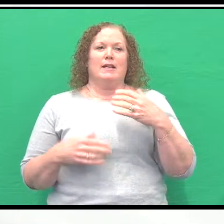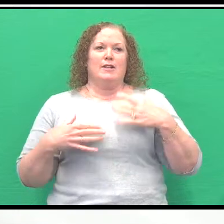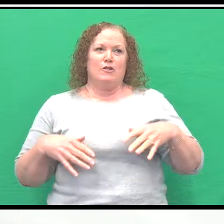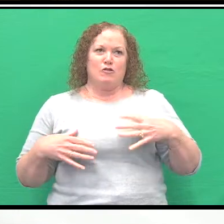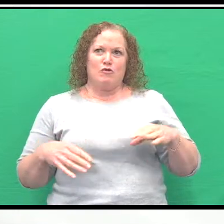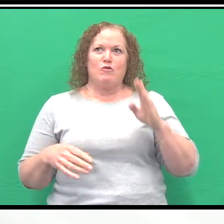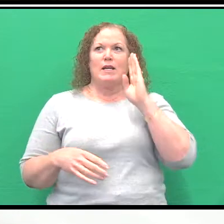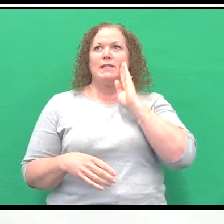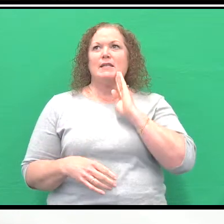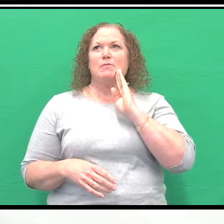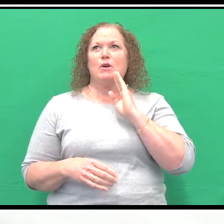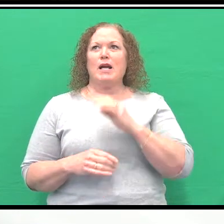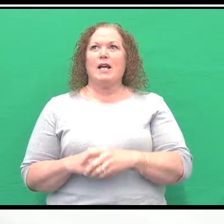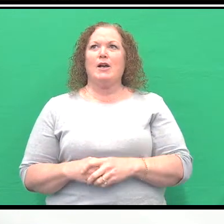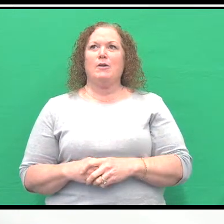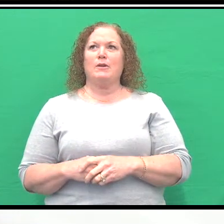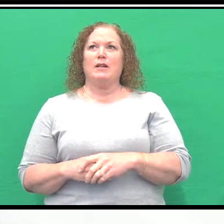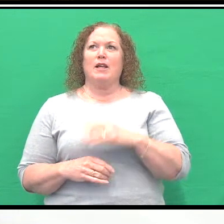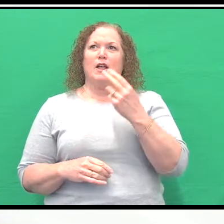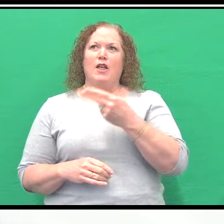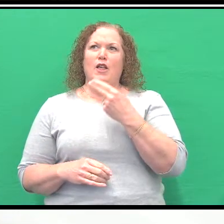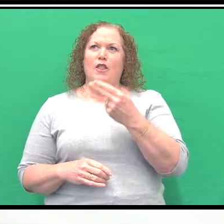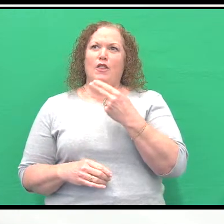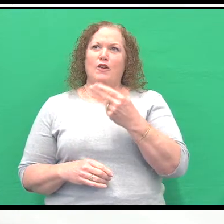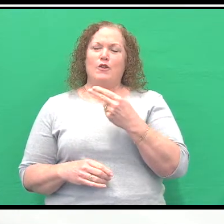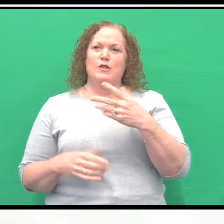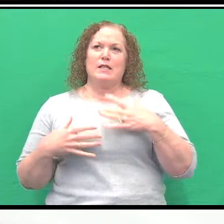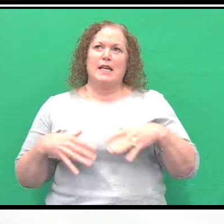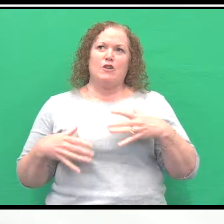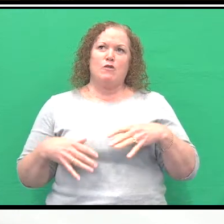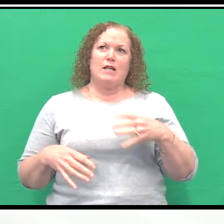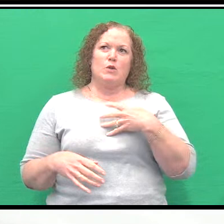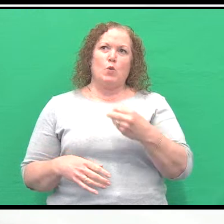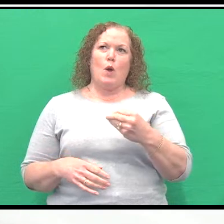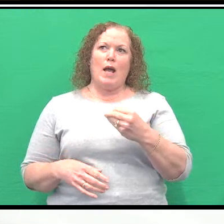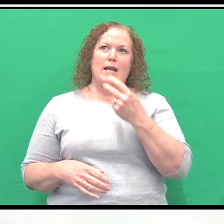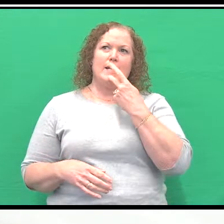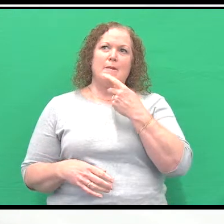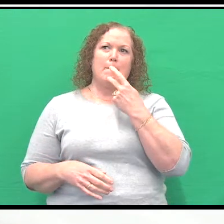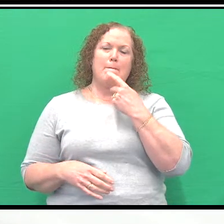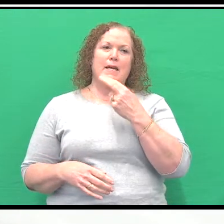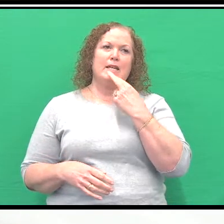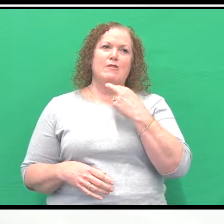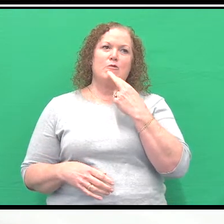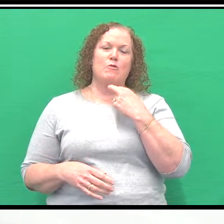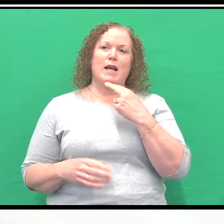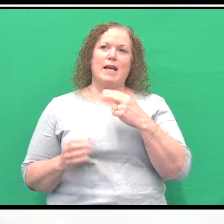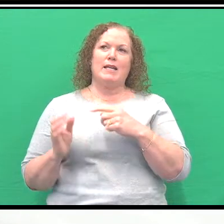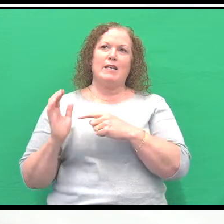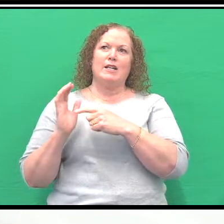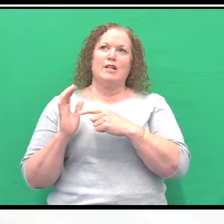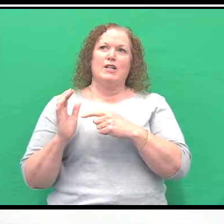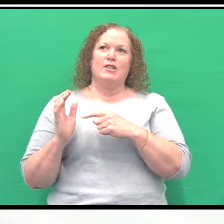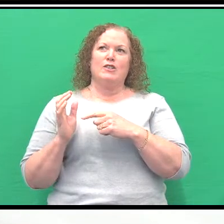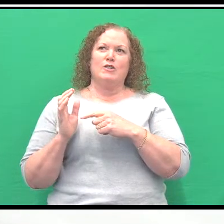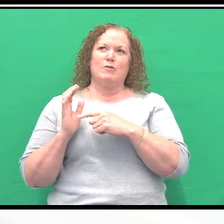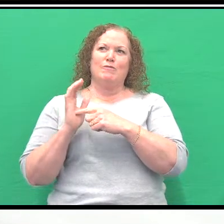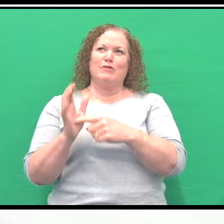So students get to wear white, pink, or red to show off if they're single, in a situationship or a